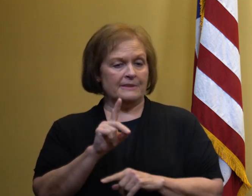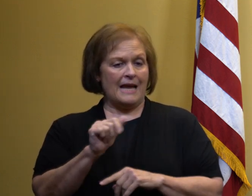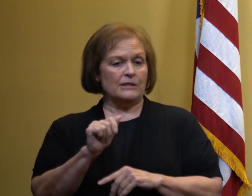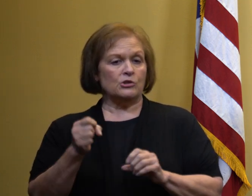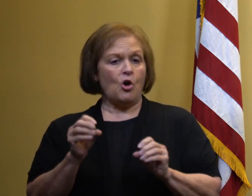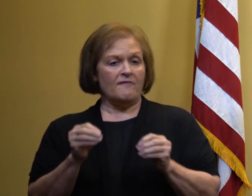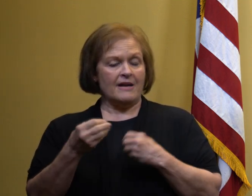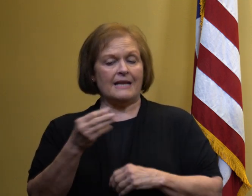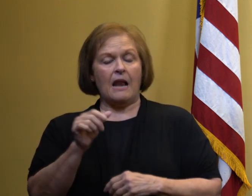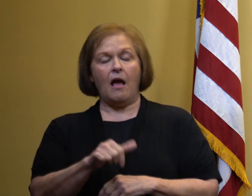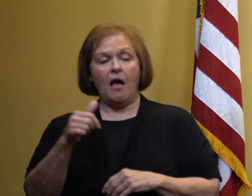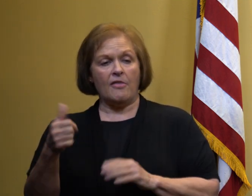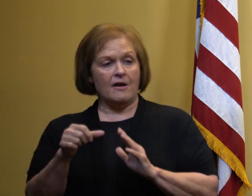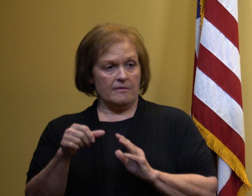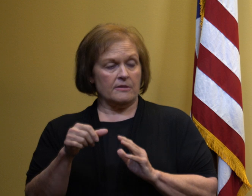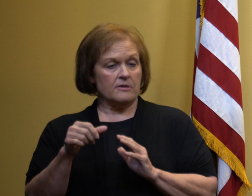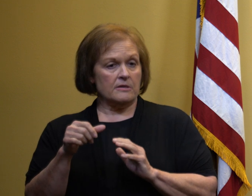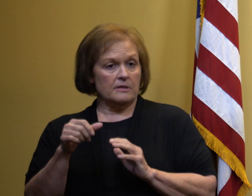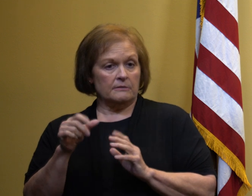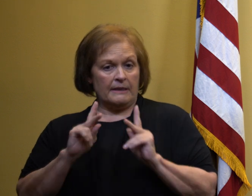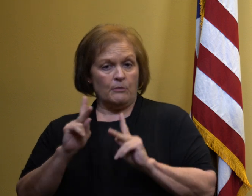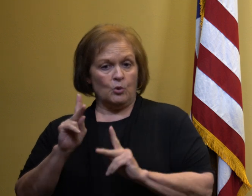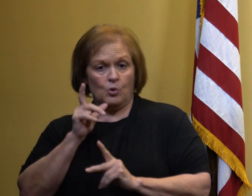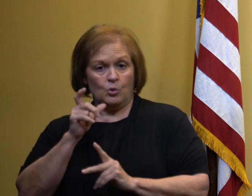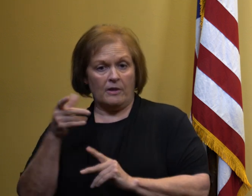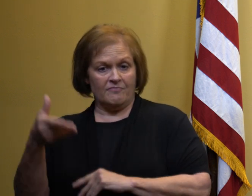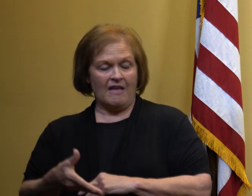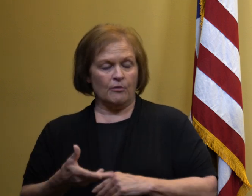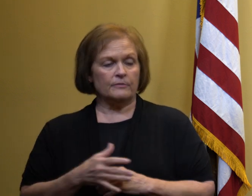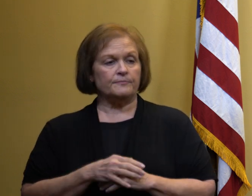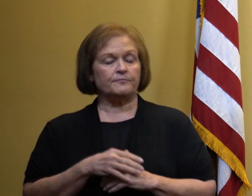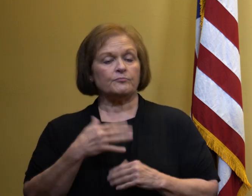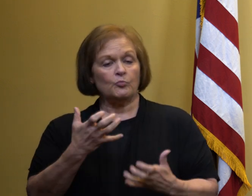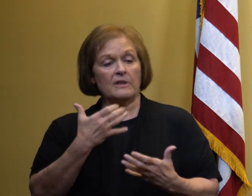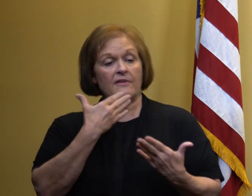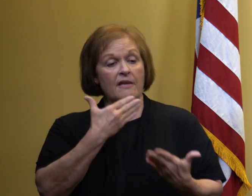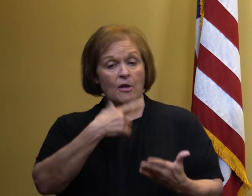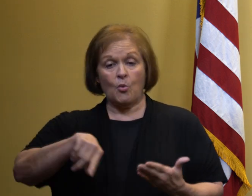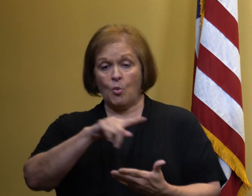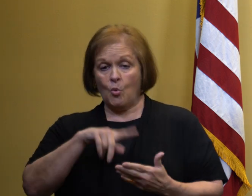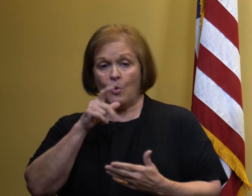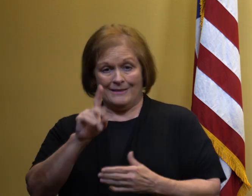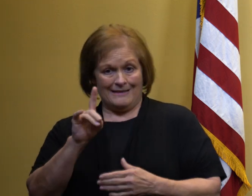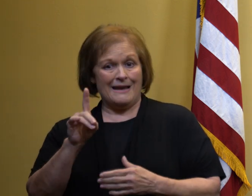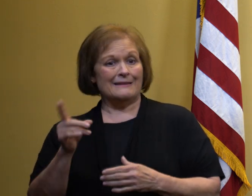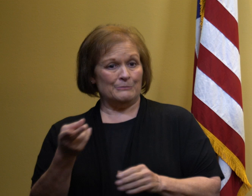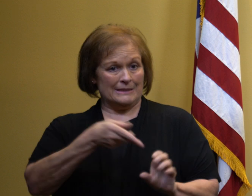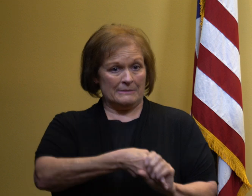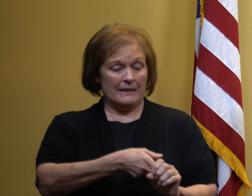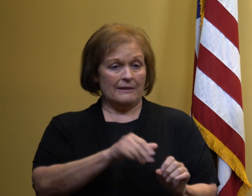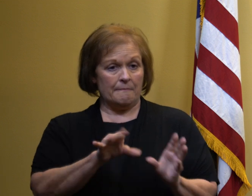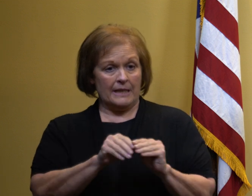DA's office and other stakeholders were present. A huge thank you to all who did participate, and